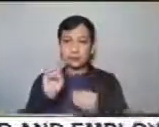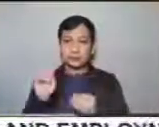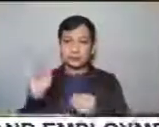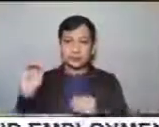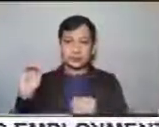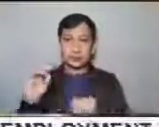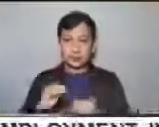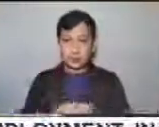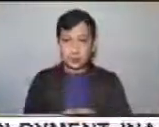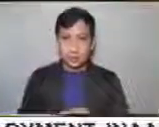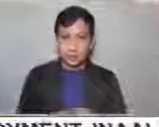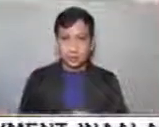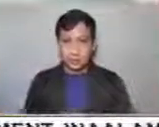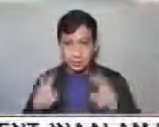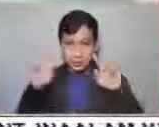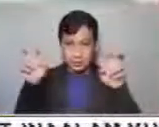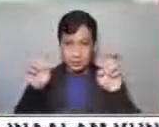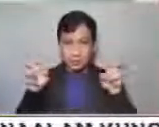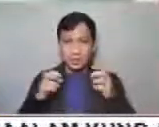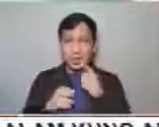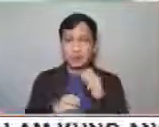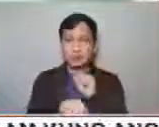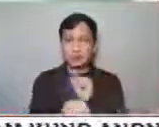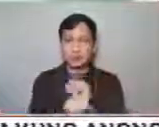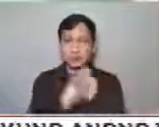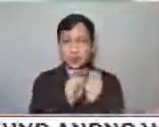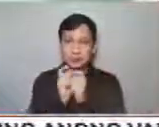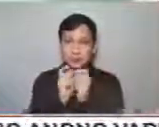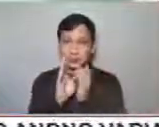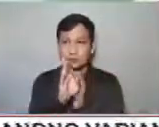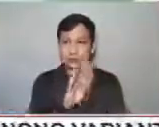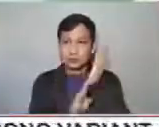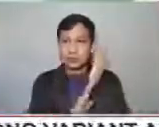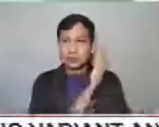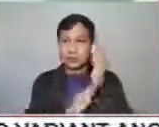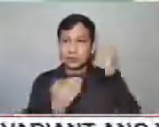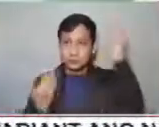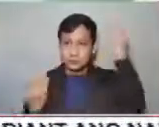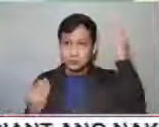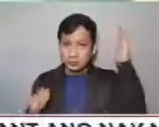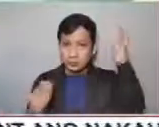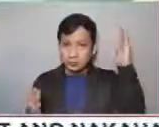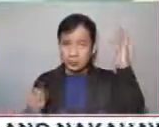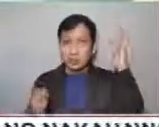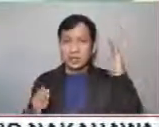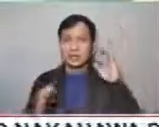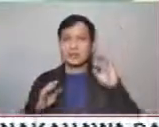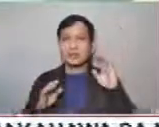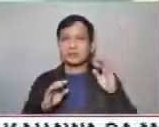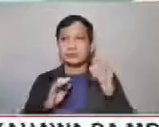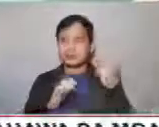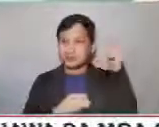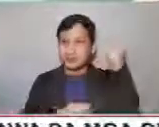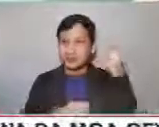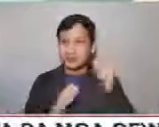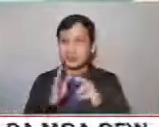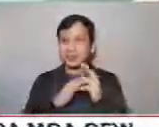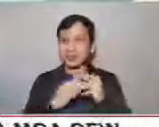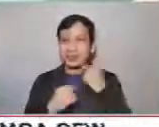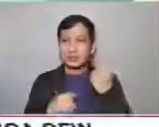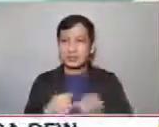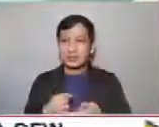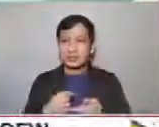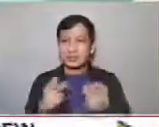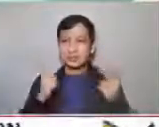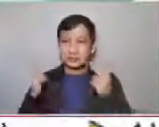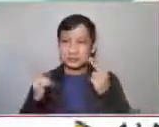Cordillera's environment and natural resources are critical to life, livelihoods, and economy.